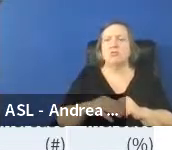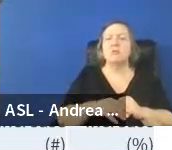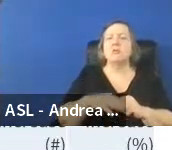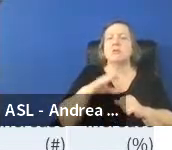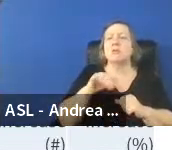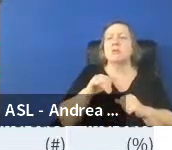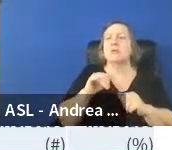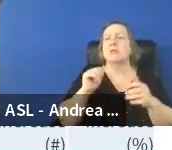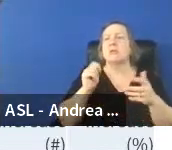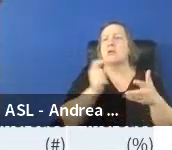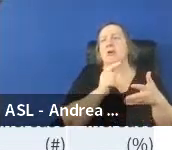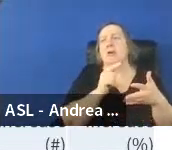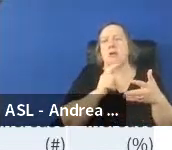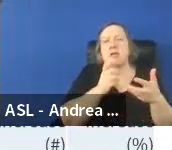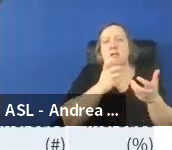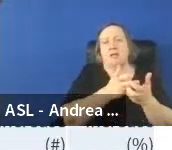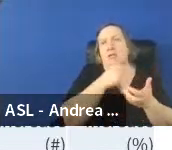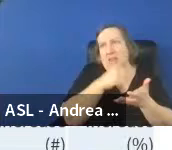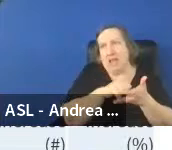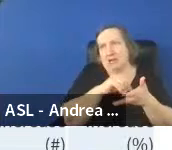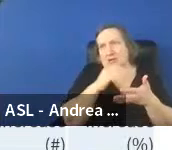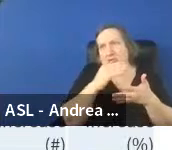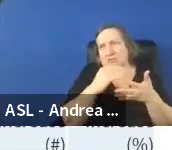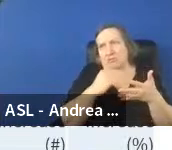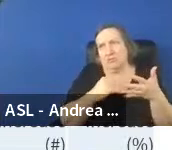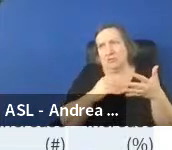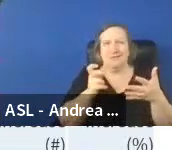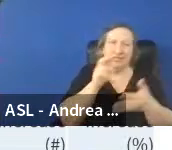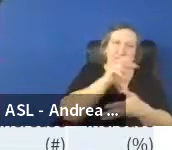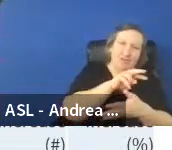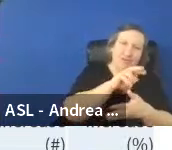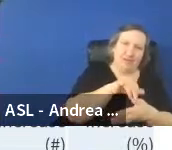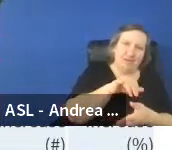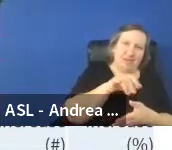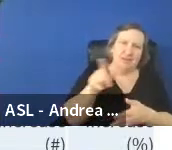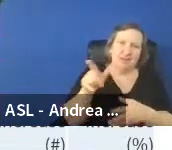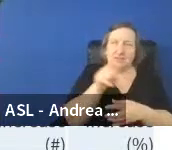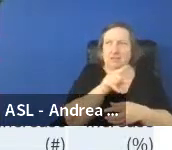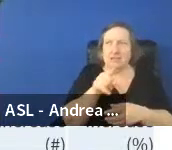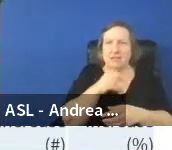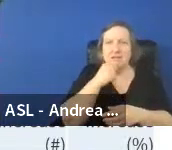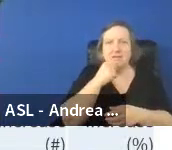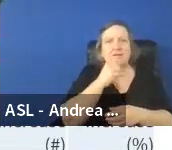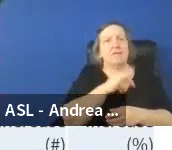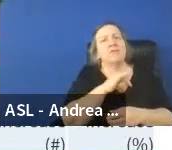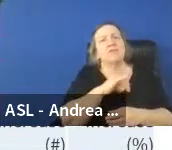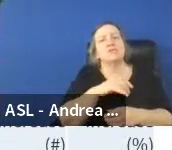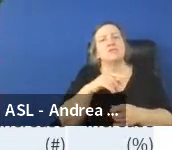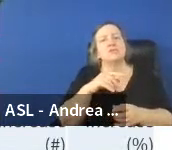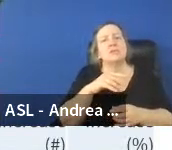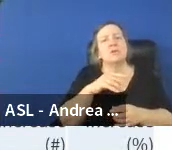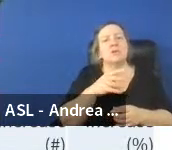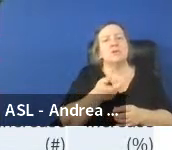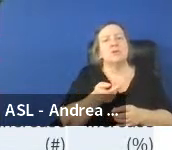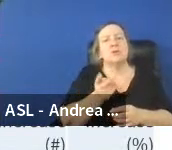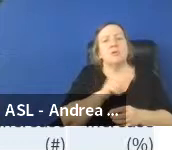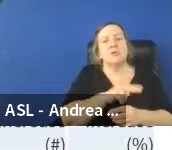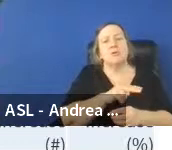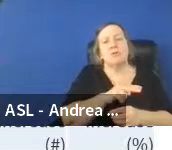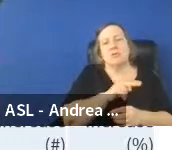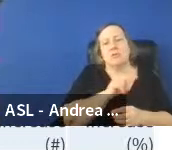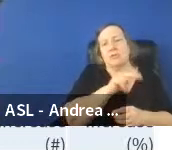all they're all assigned a letter, so you kind of have to refer back to that just to. Okay, so refer back.